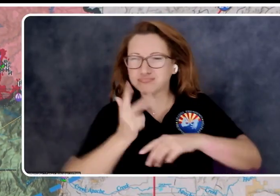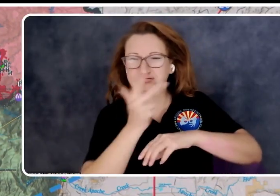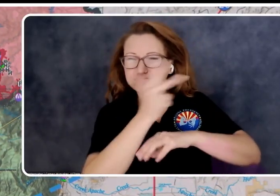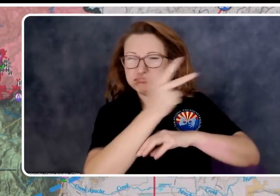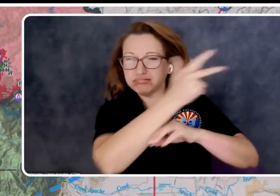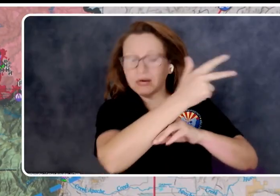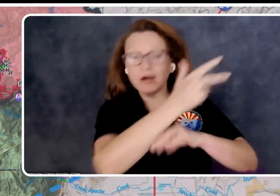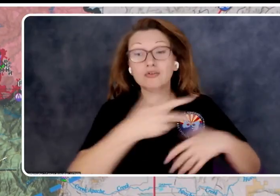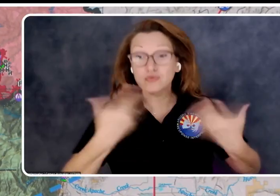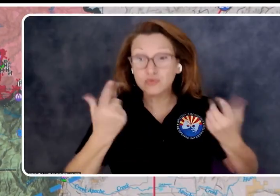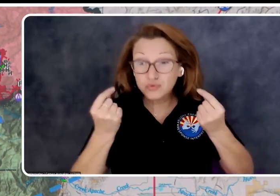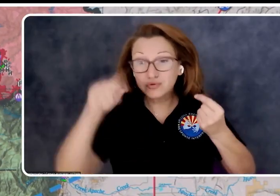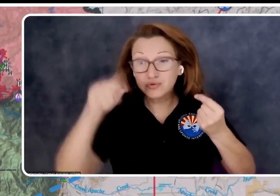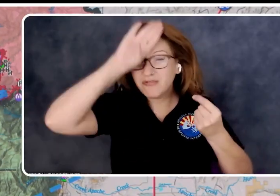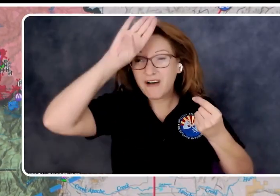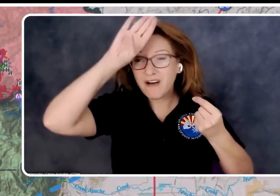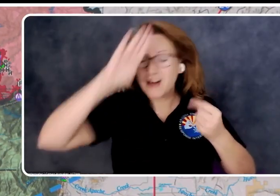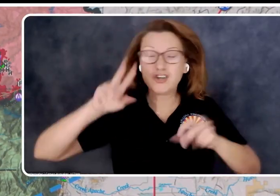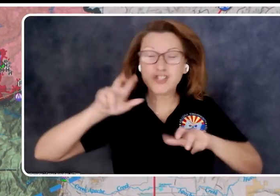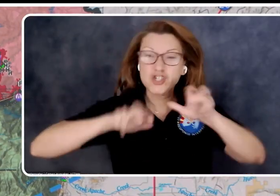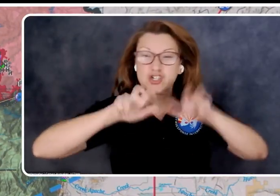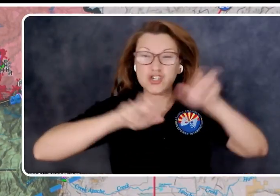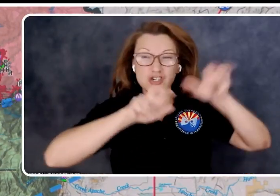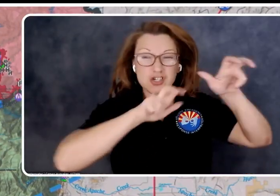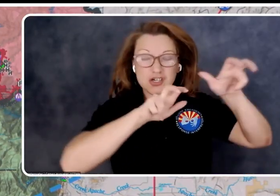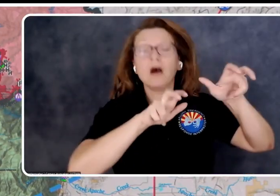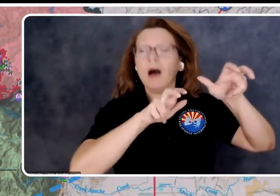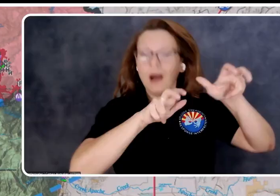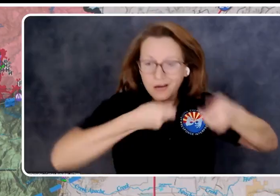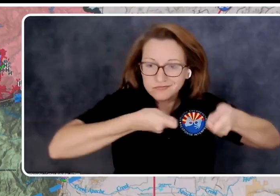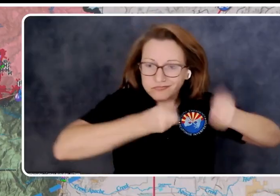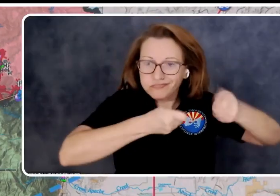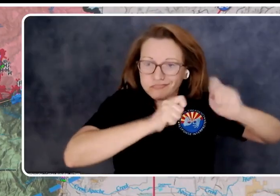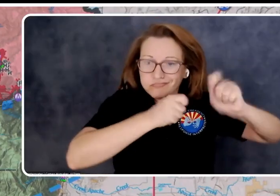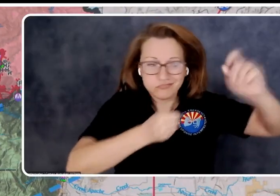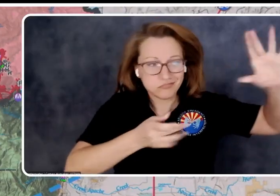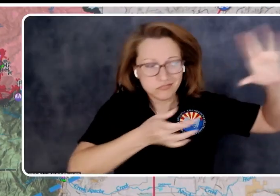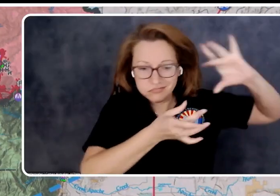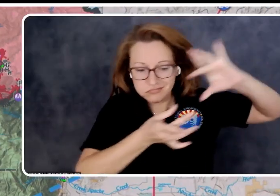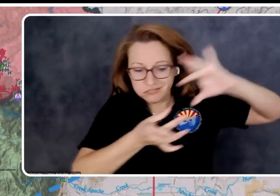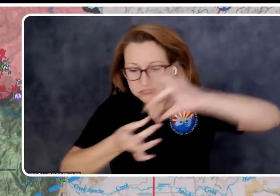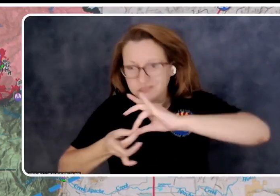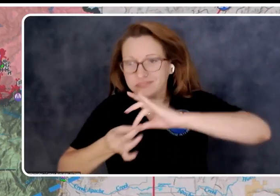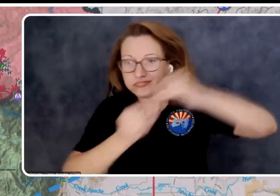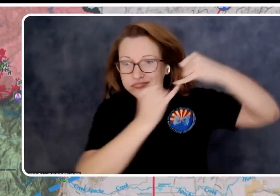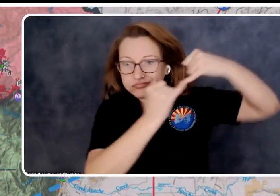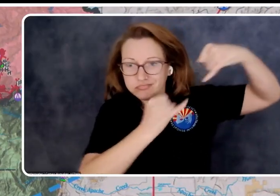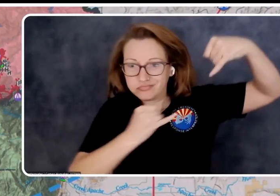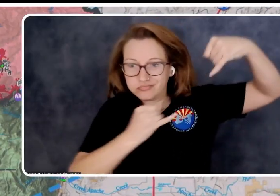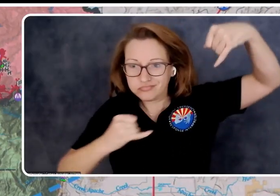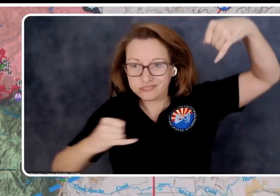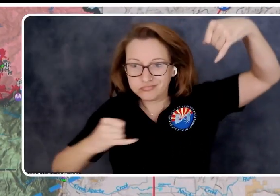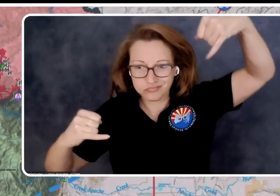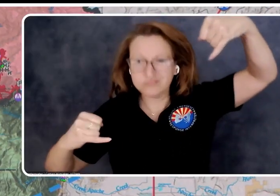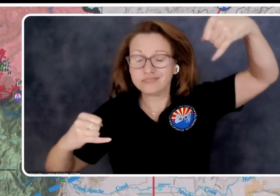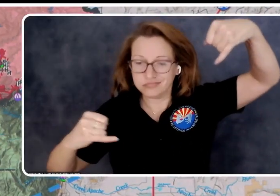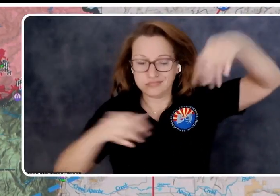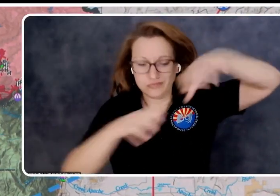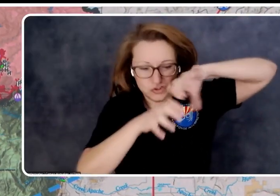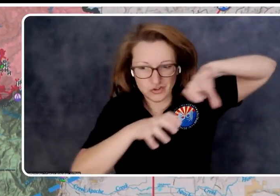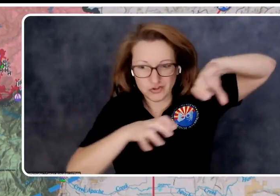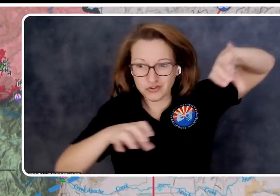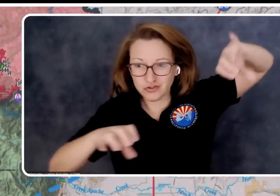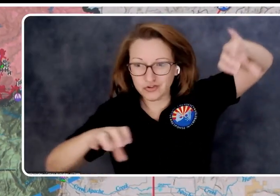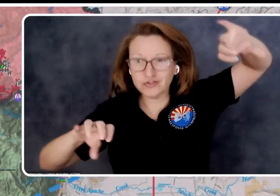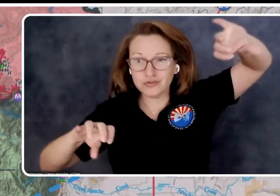a fire line. And so I'm making really good progress on establishing a control line here with the intention then of turning and bringing that